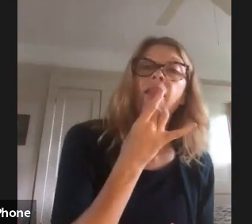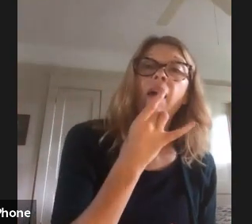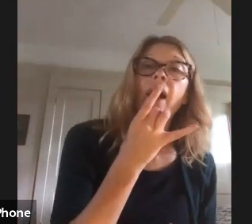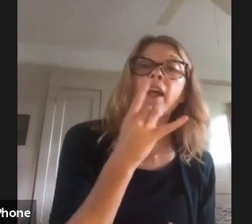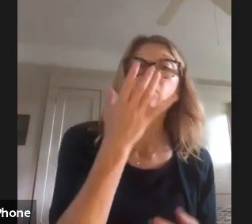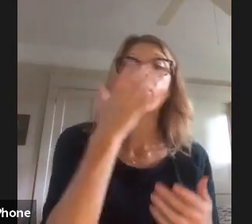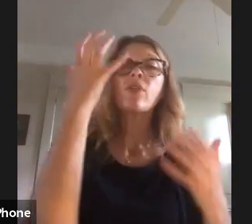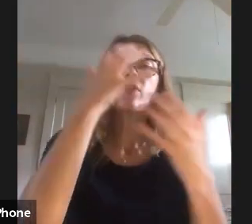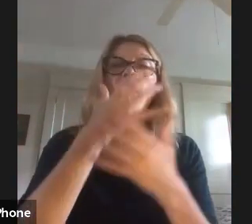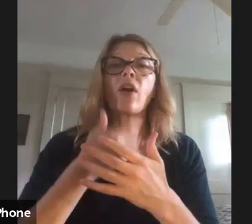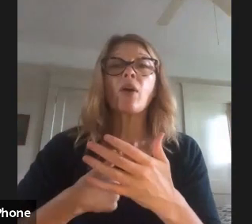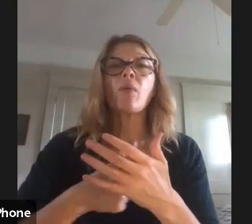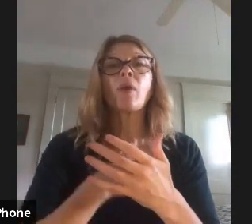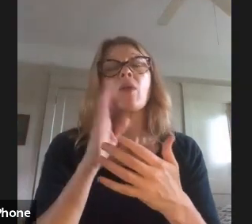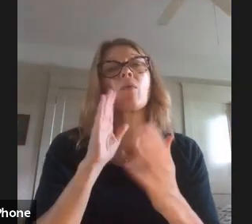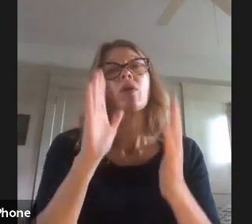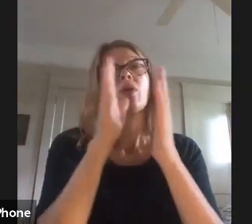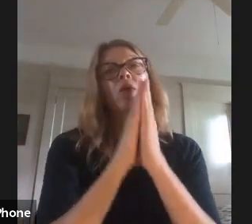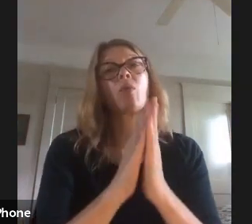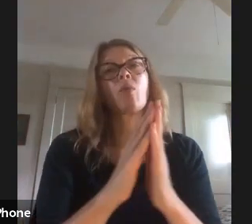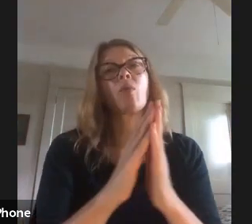worshiping our Savior